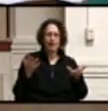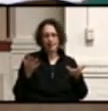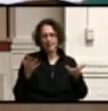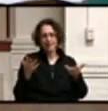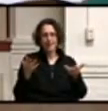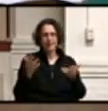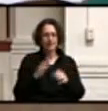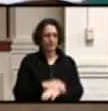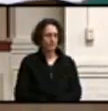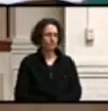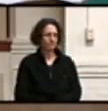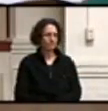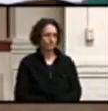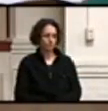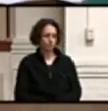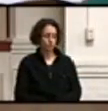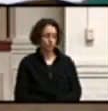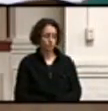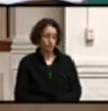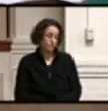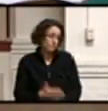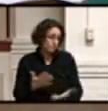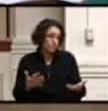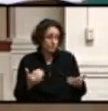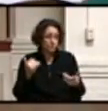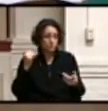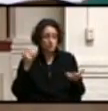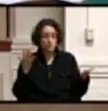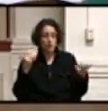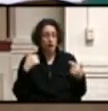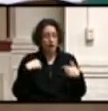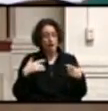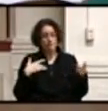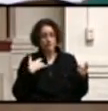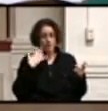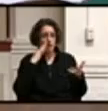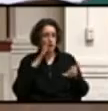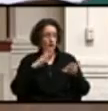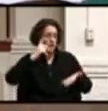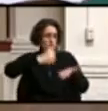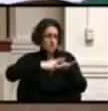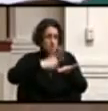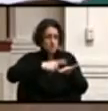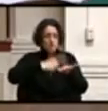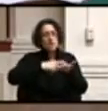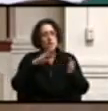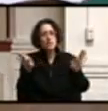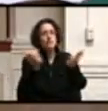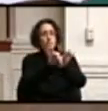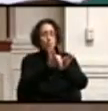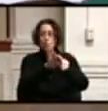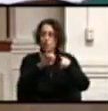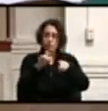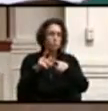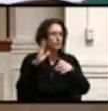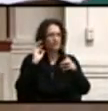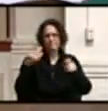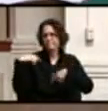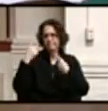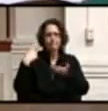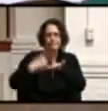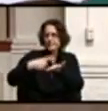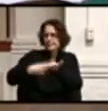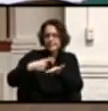Well, I think having it fleshed out is important to the extent that there's been healthy dialogue about where it's going to be and what's going to be in it. It hasn't been a